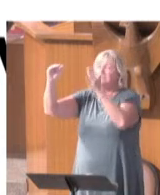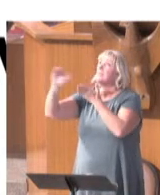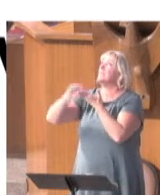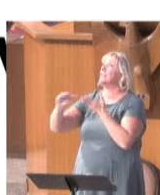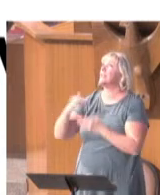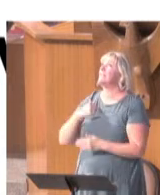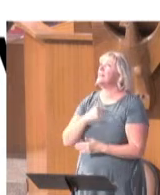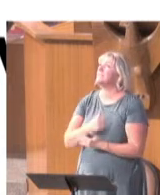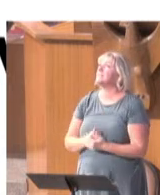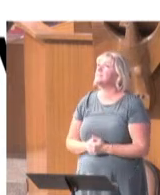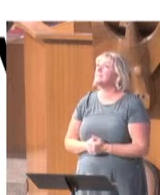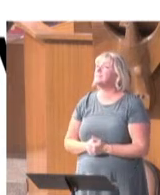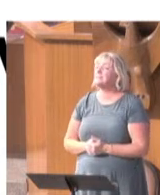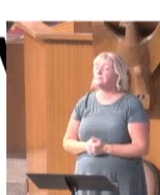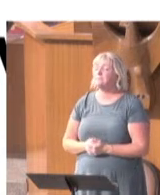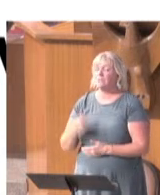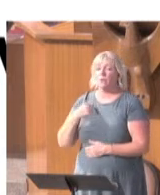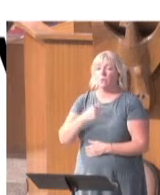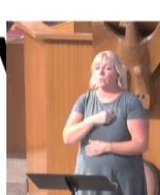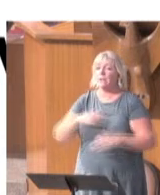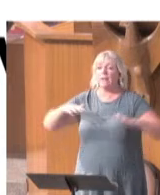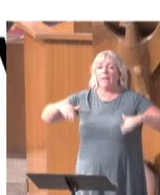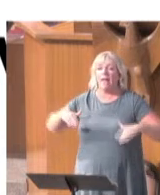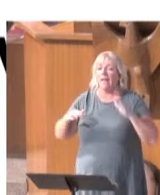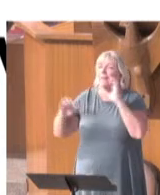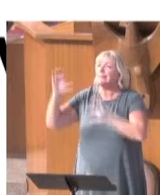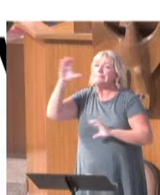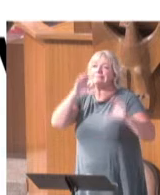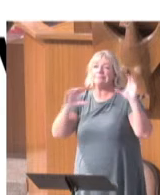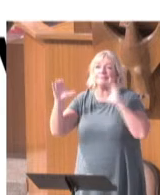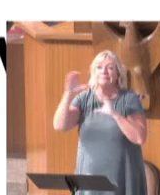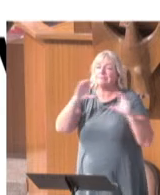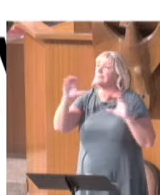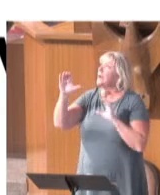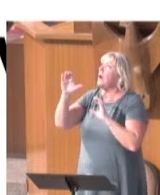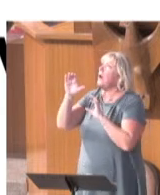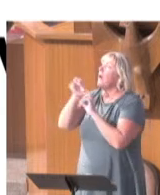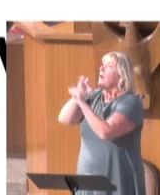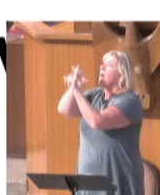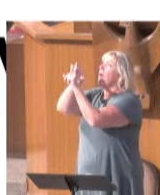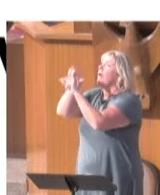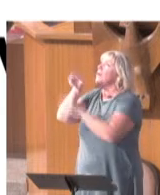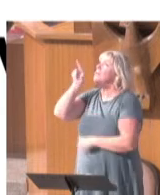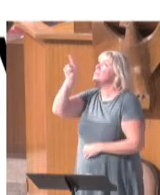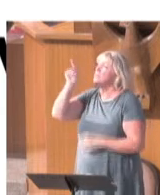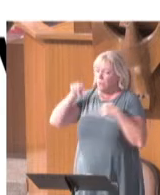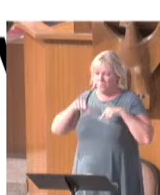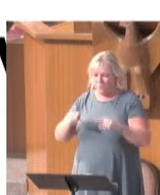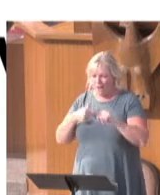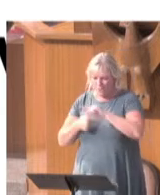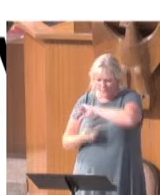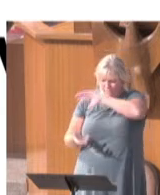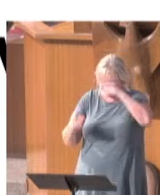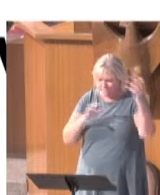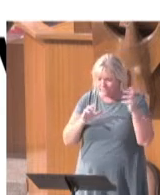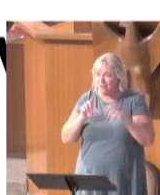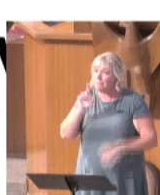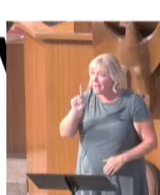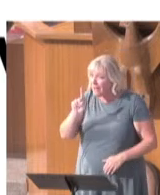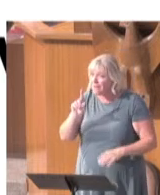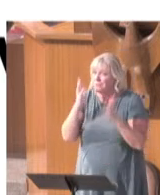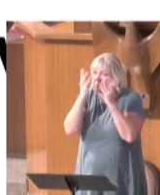us. For not seeking and finding you in the midst of our flawed but beautiful